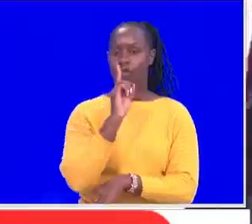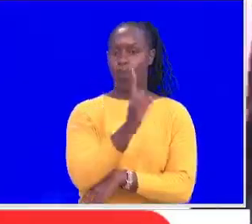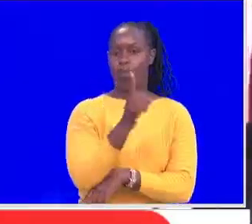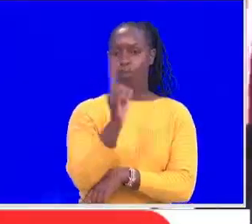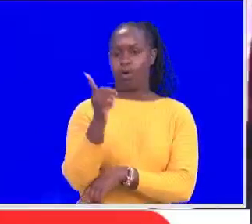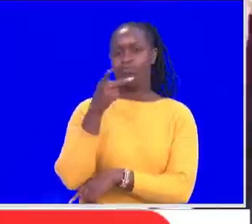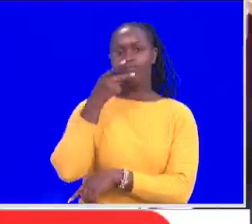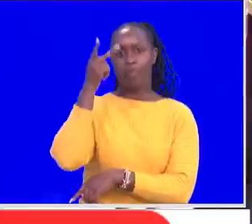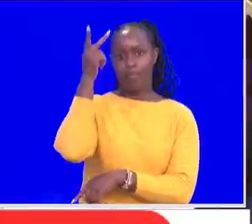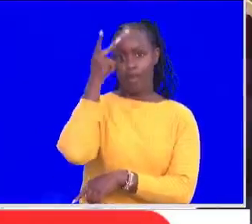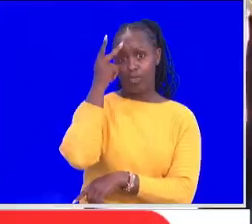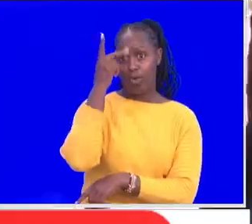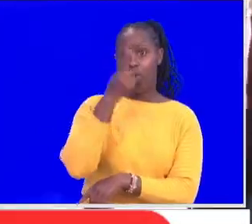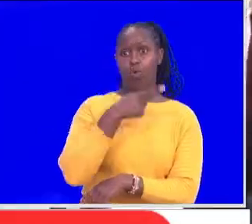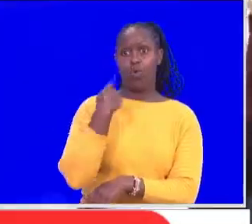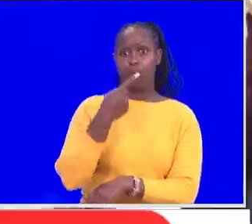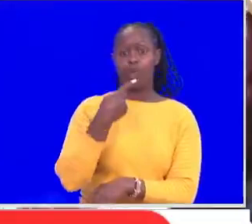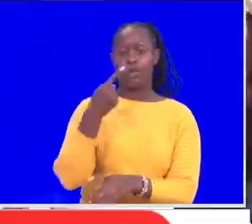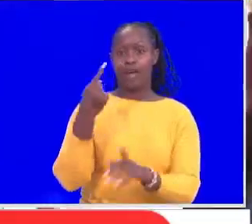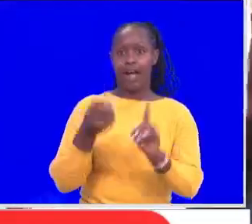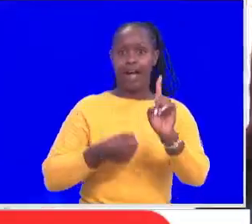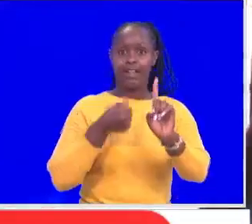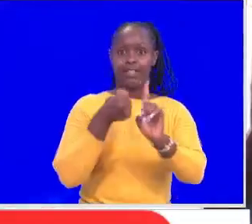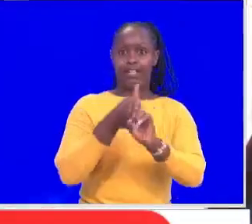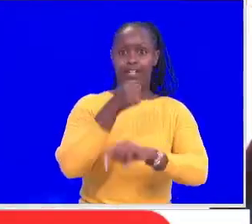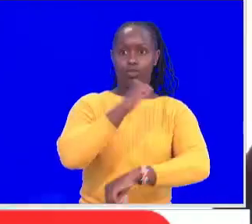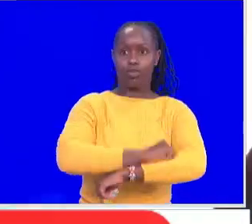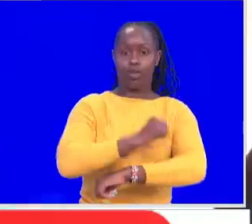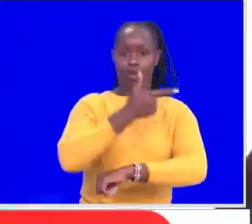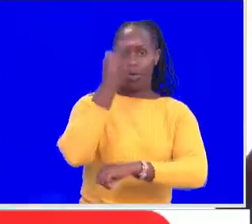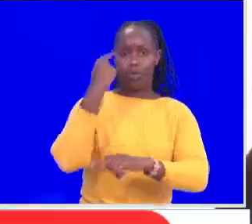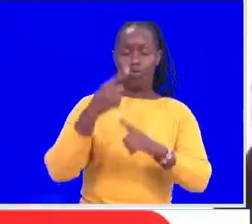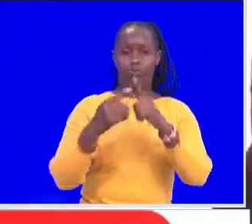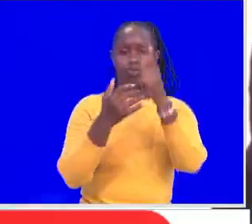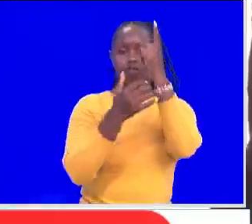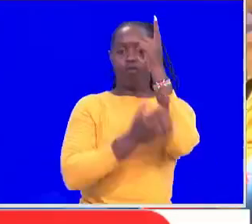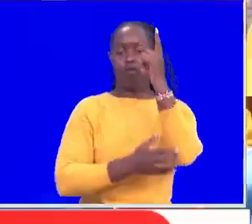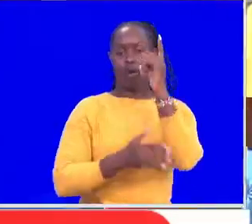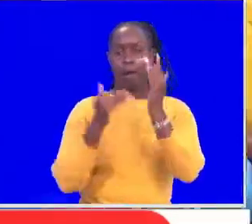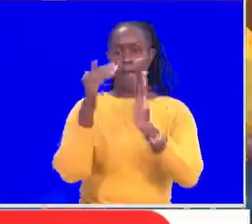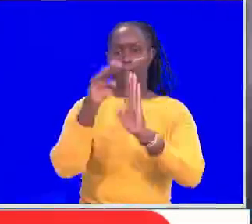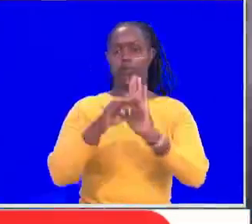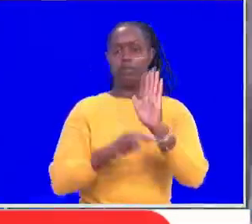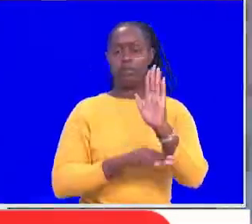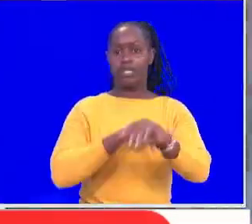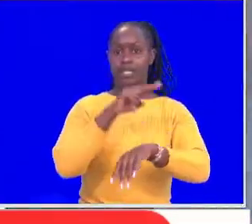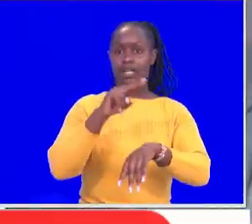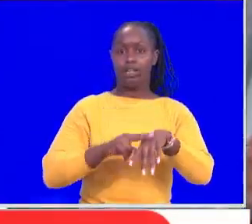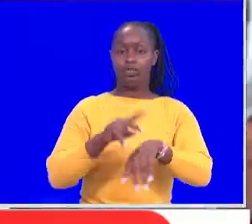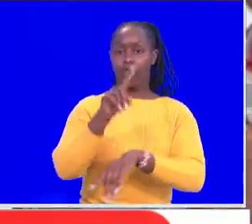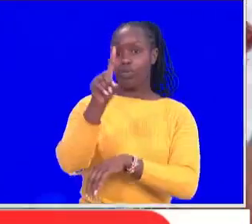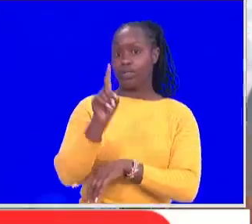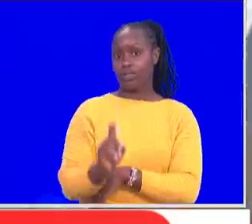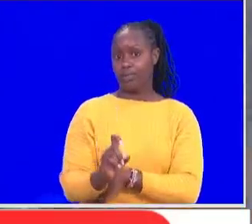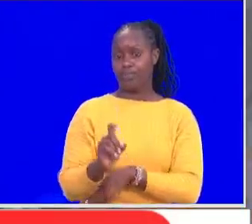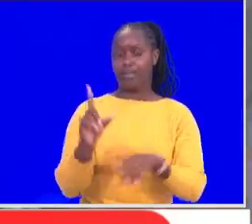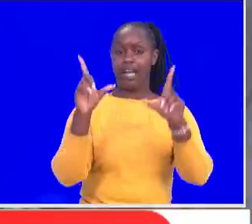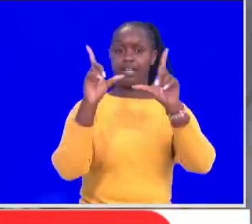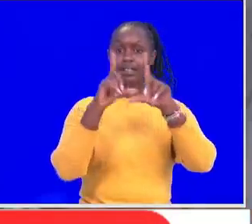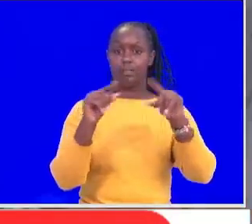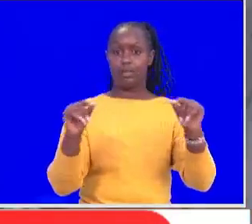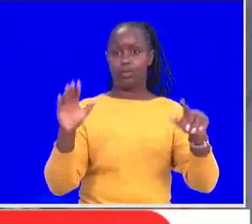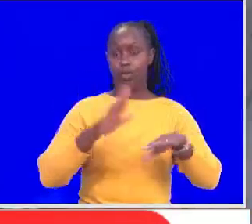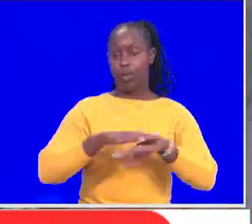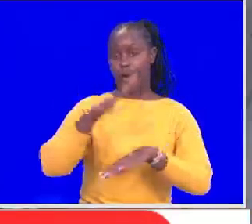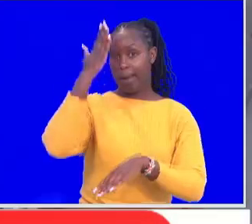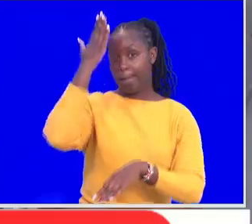to parents who are staging attacks in schools over poor performance in national examinations. In a statement released Monday,